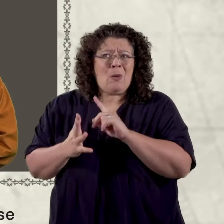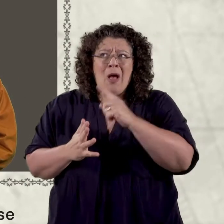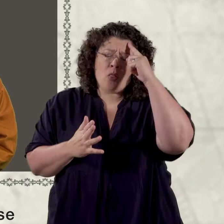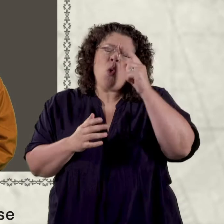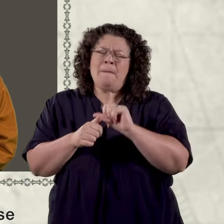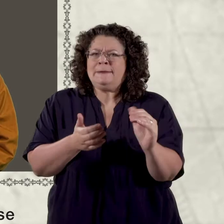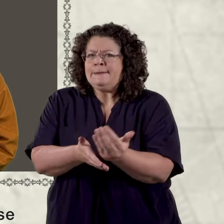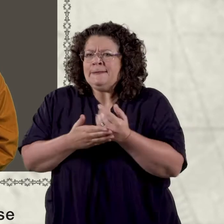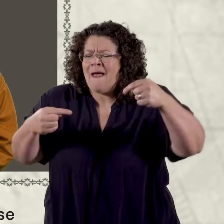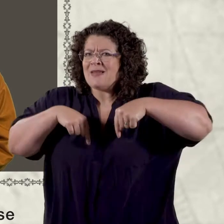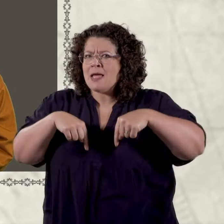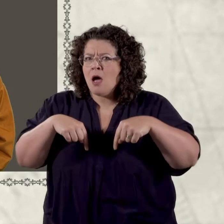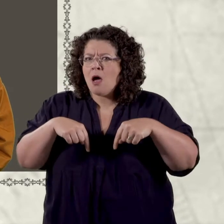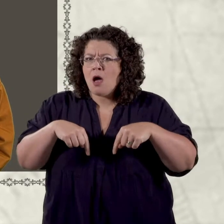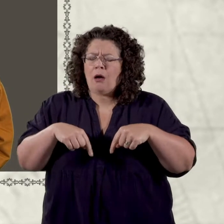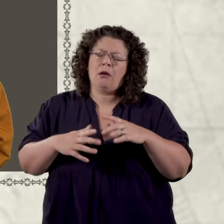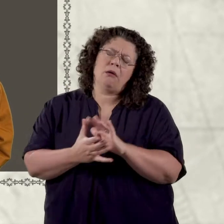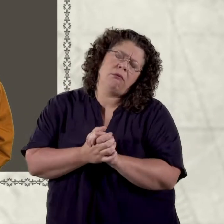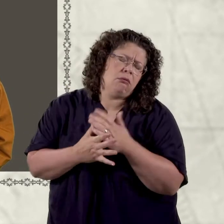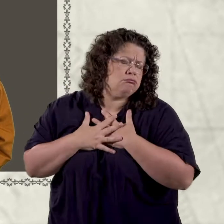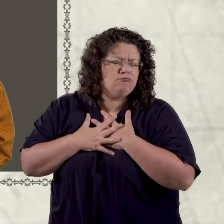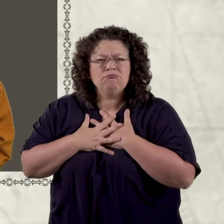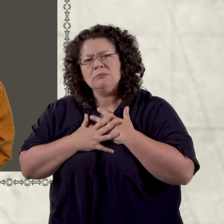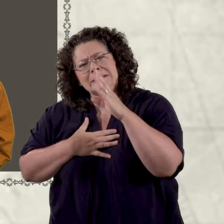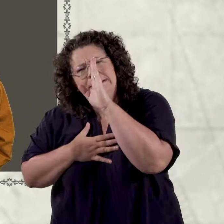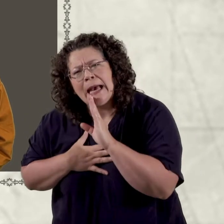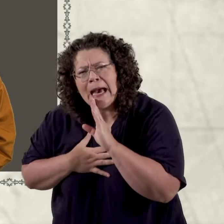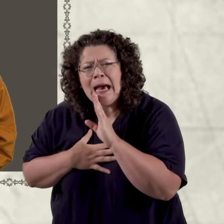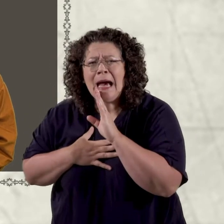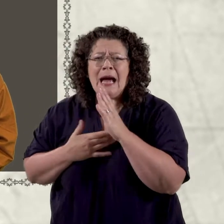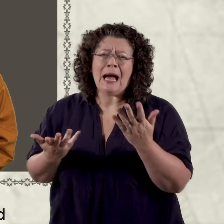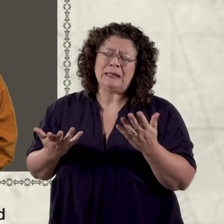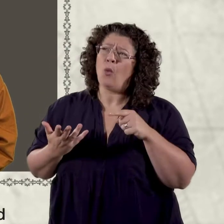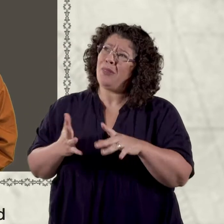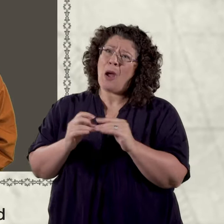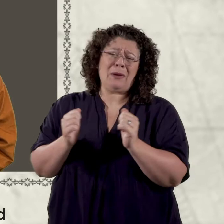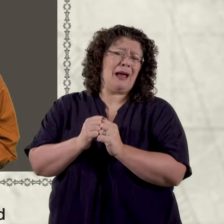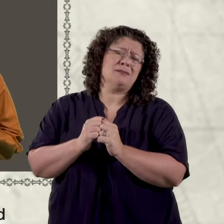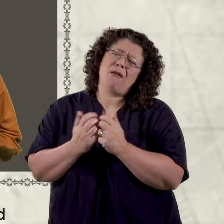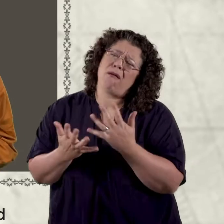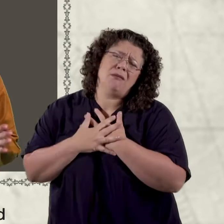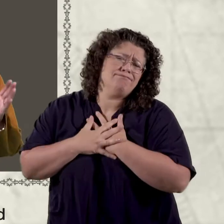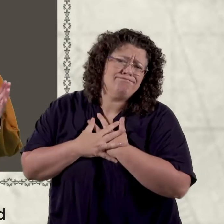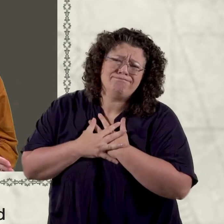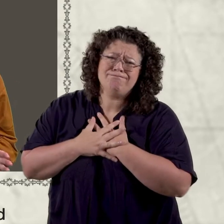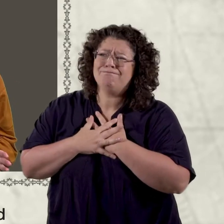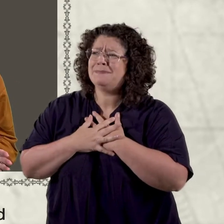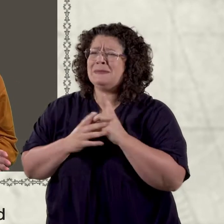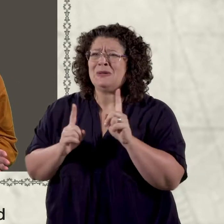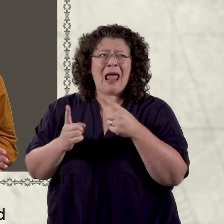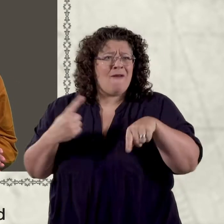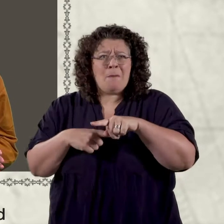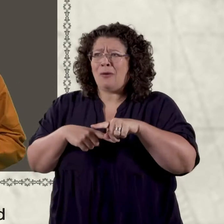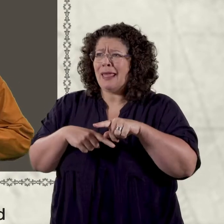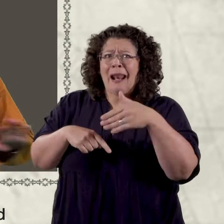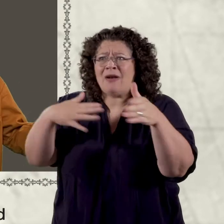be safer for them here. Oh, but it was so sad. But you see, that's what that